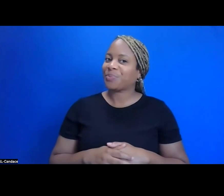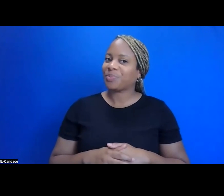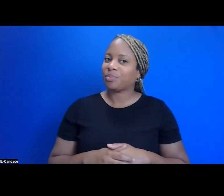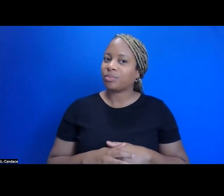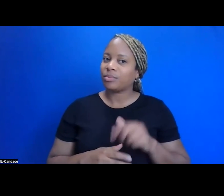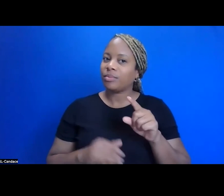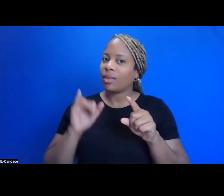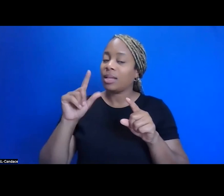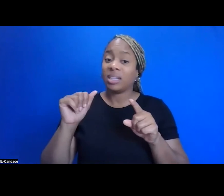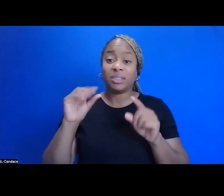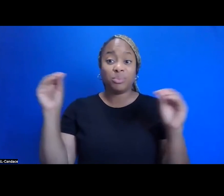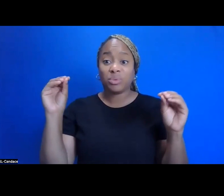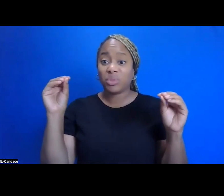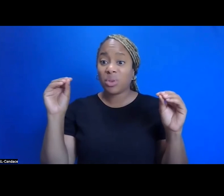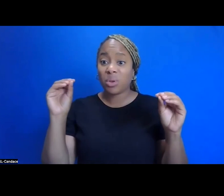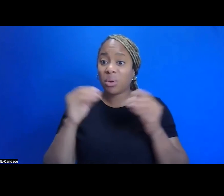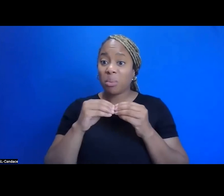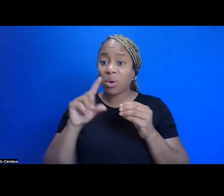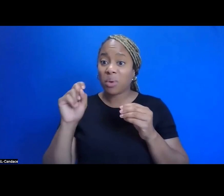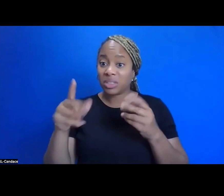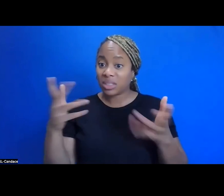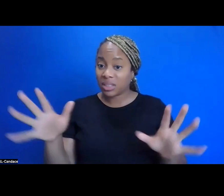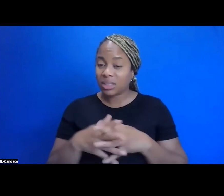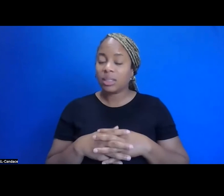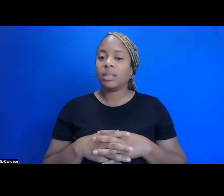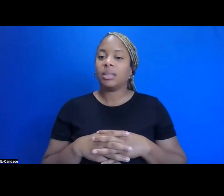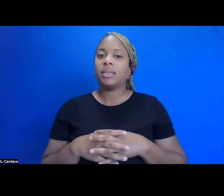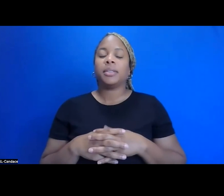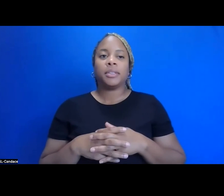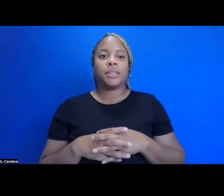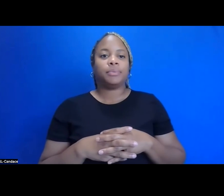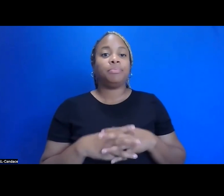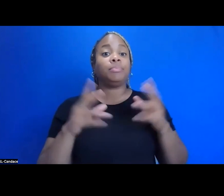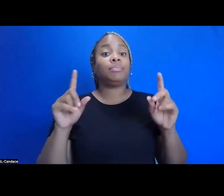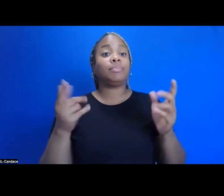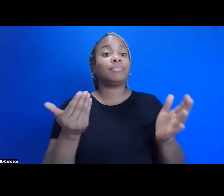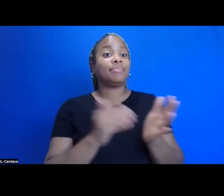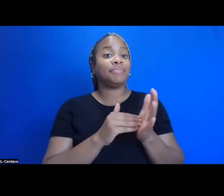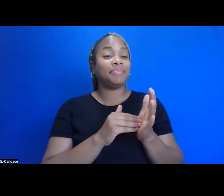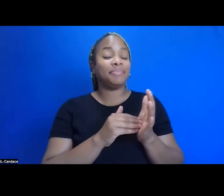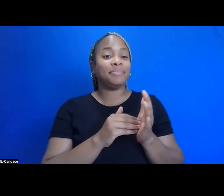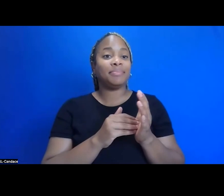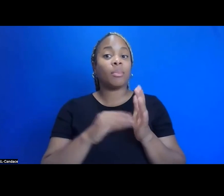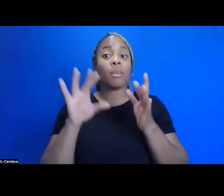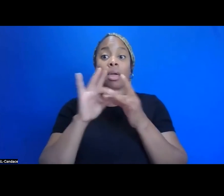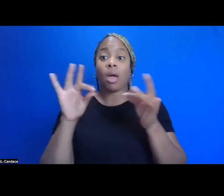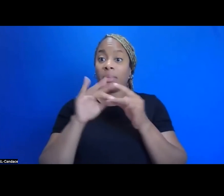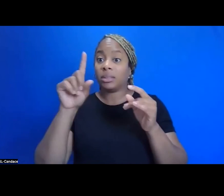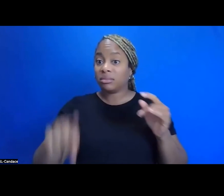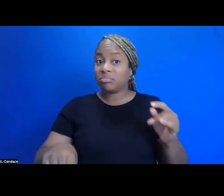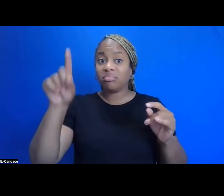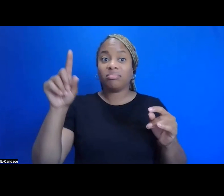We don't seem to have any more questions now. But again, the comments have just